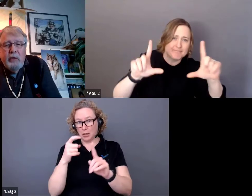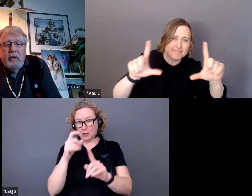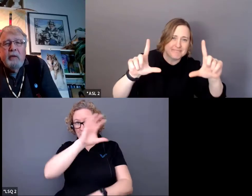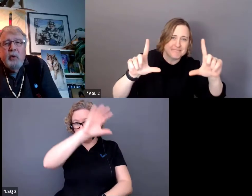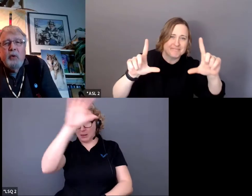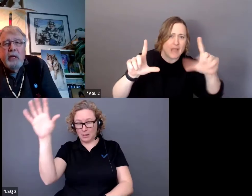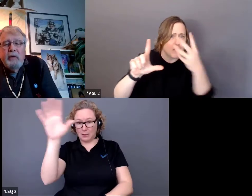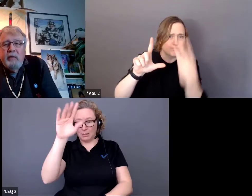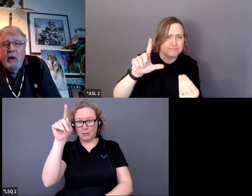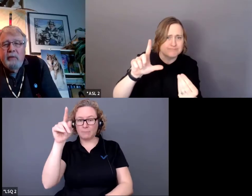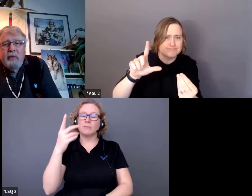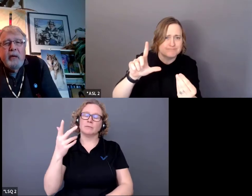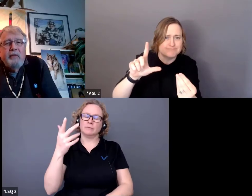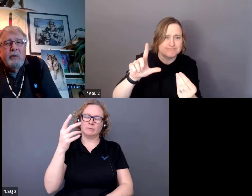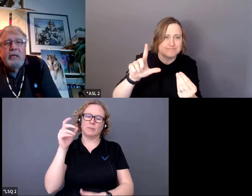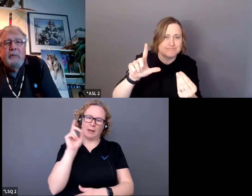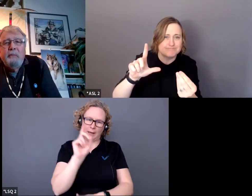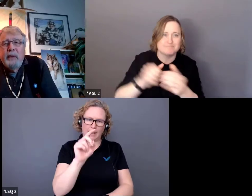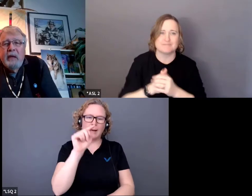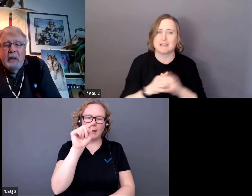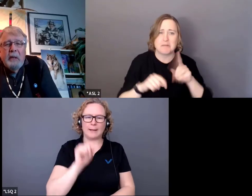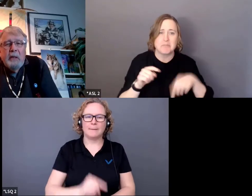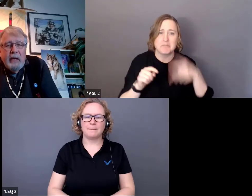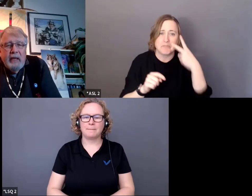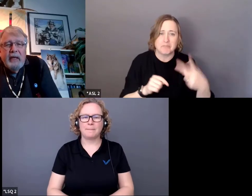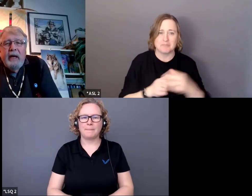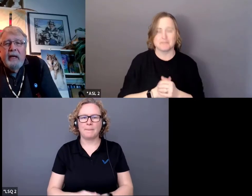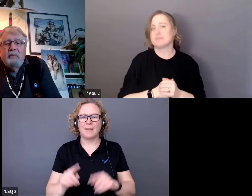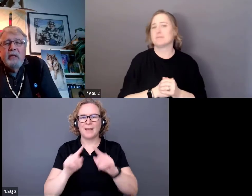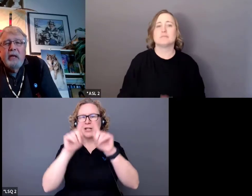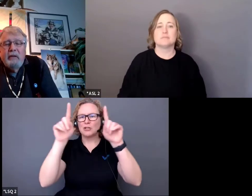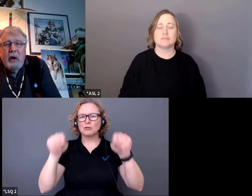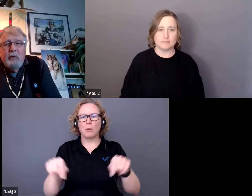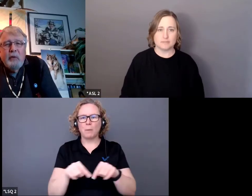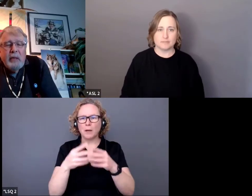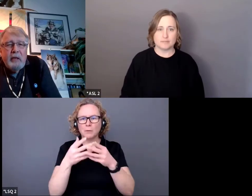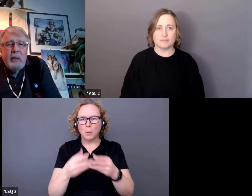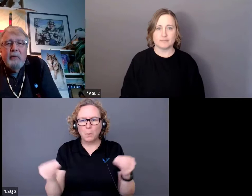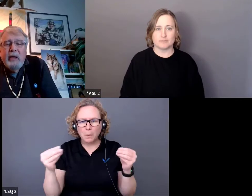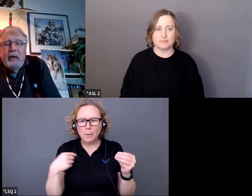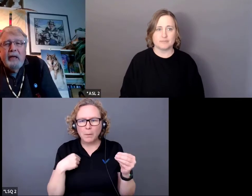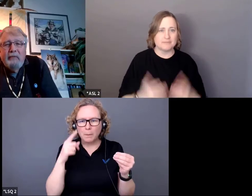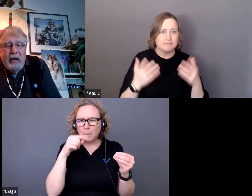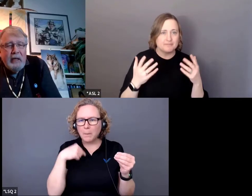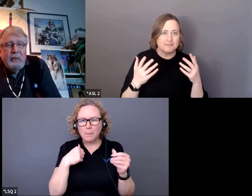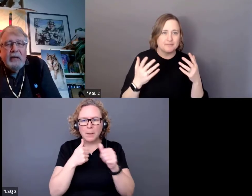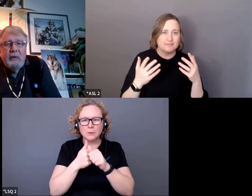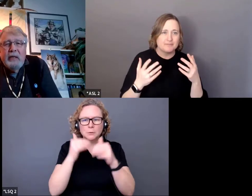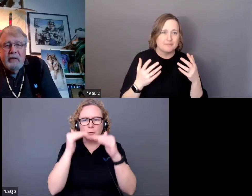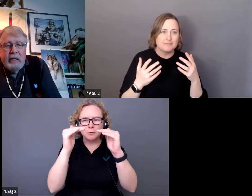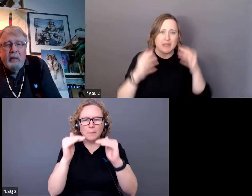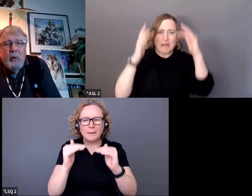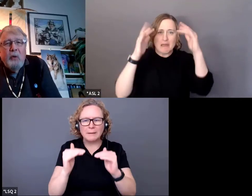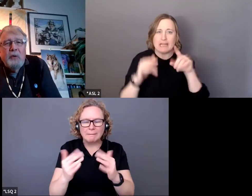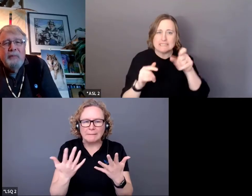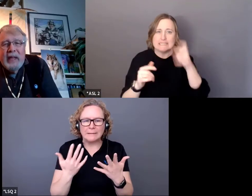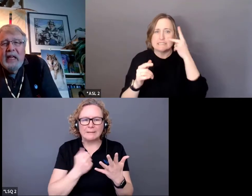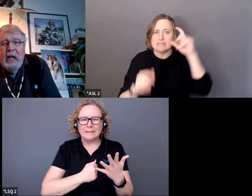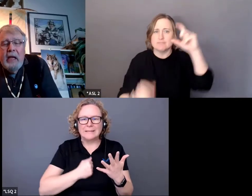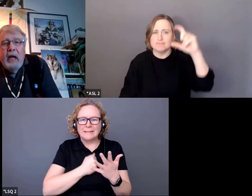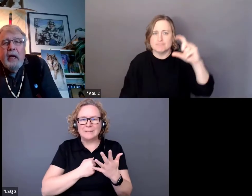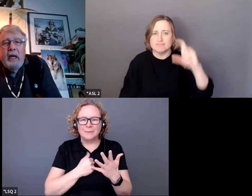for some reason the poll has gone from my screen. And it's hard for me to be able to identify it without seeing the